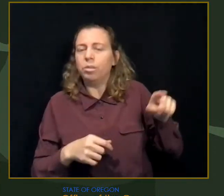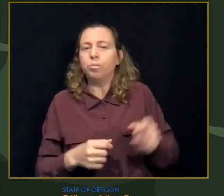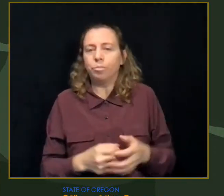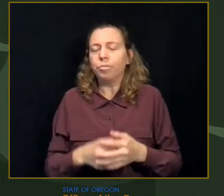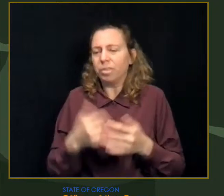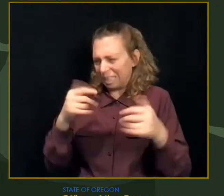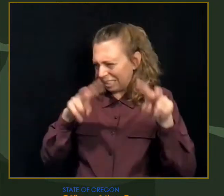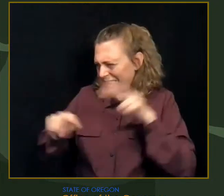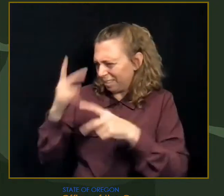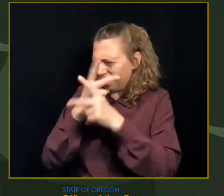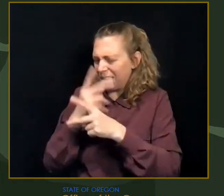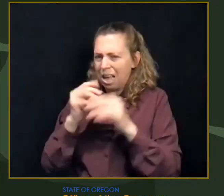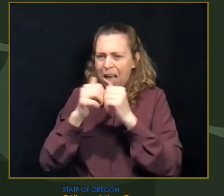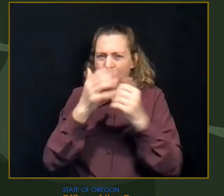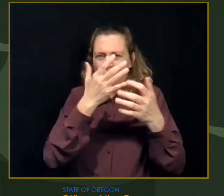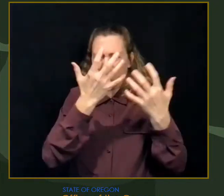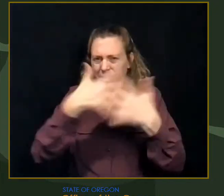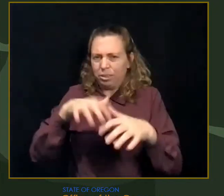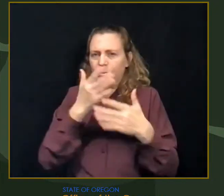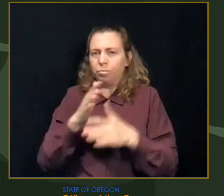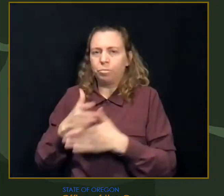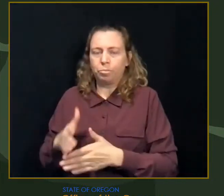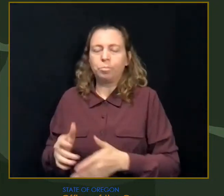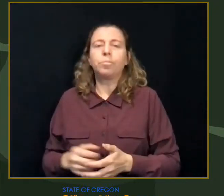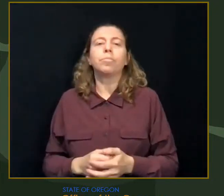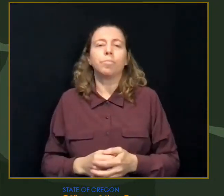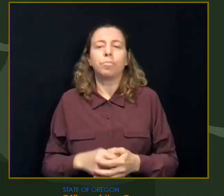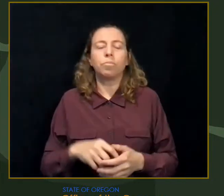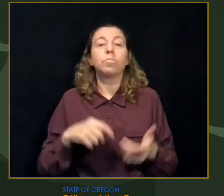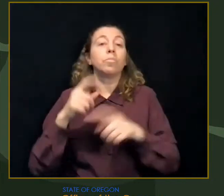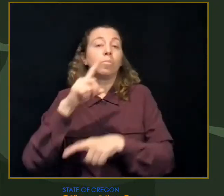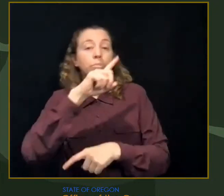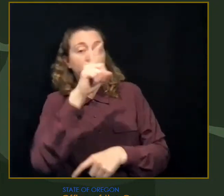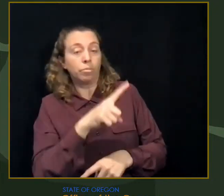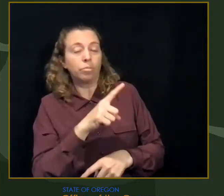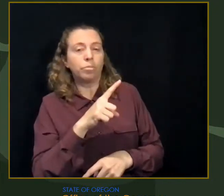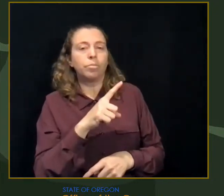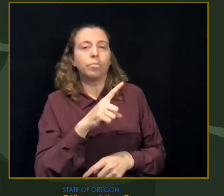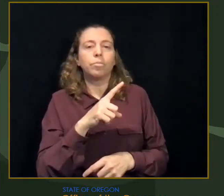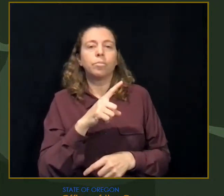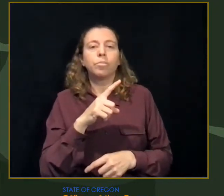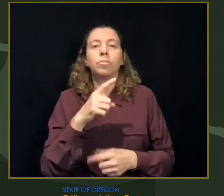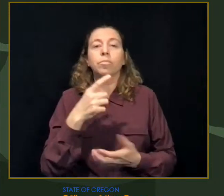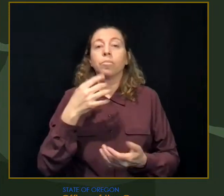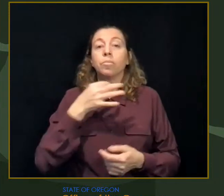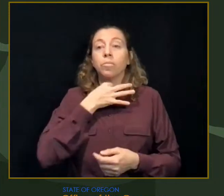Is there any plan, though, to move doses from especially the Salem